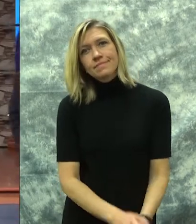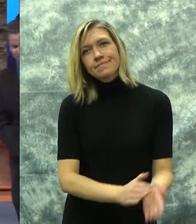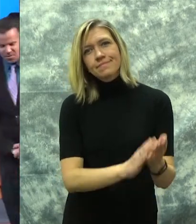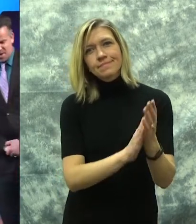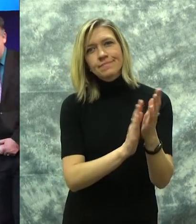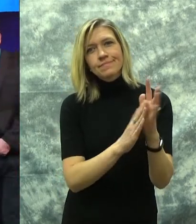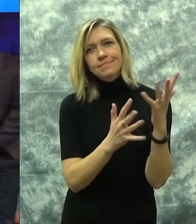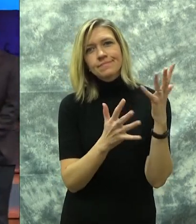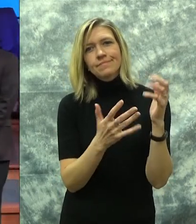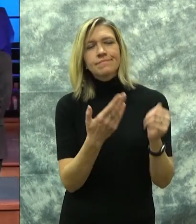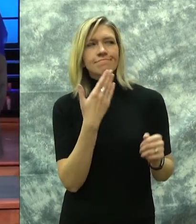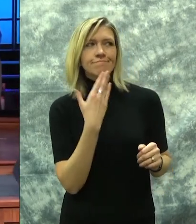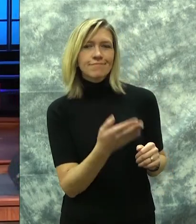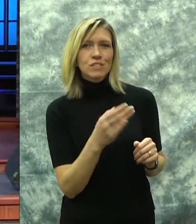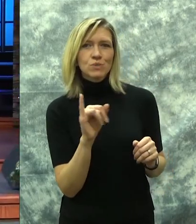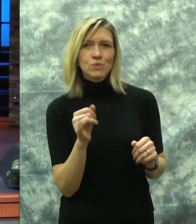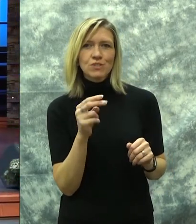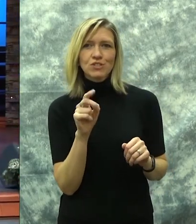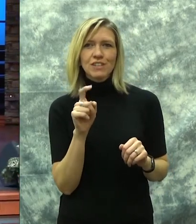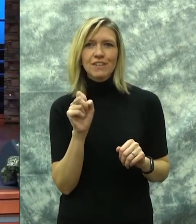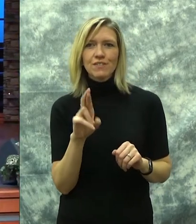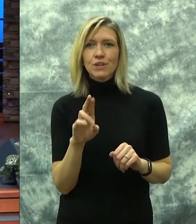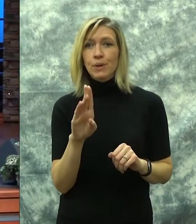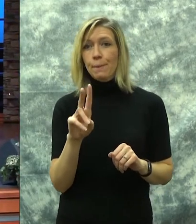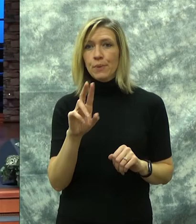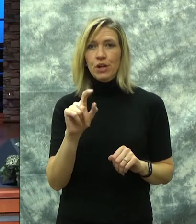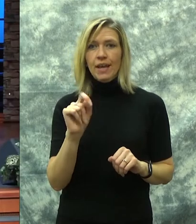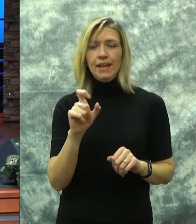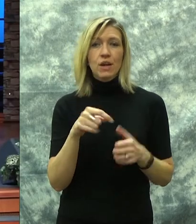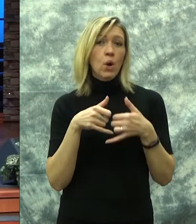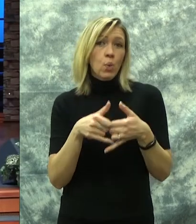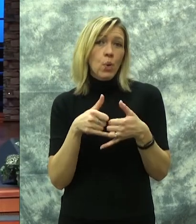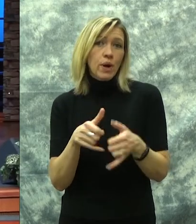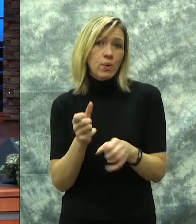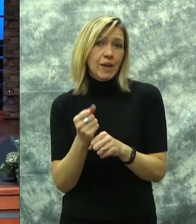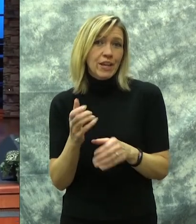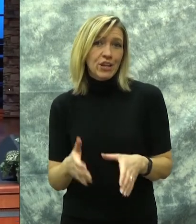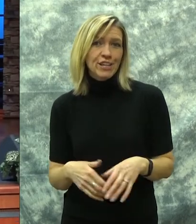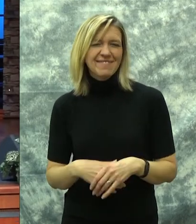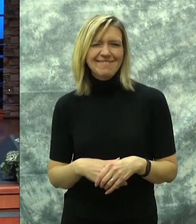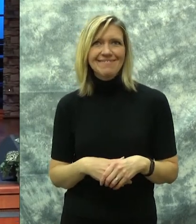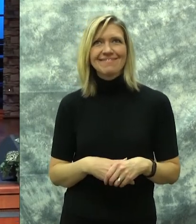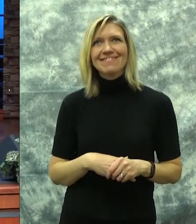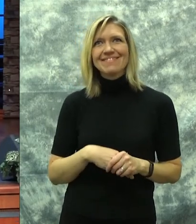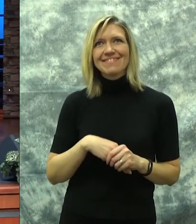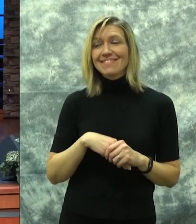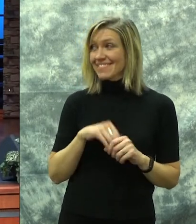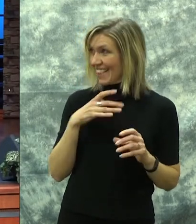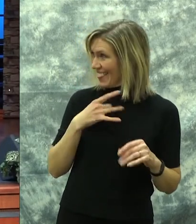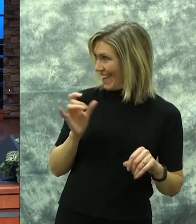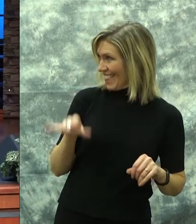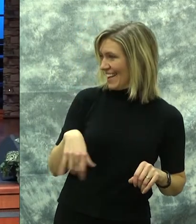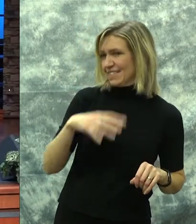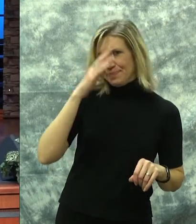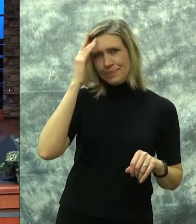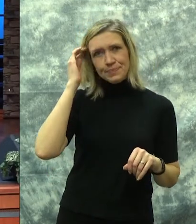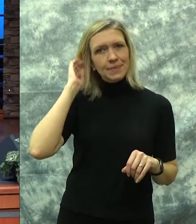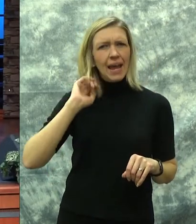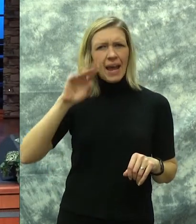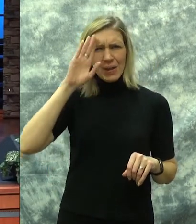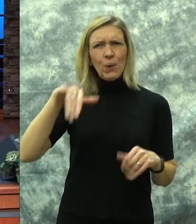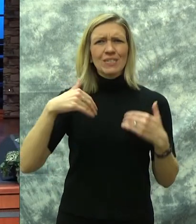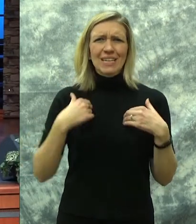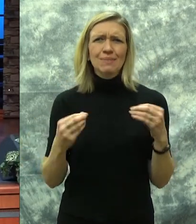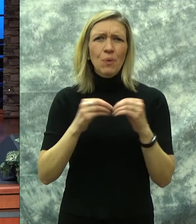Thank you, Jennifer Burnett, award winner. Award winner. I like that. Yes. Well, I know she's got more awards than just that